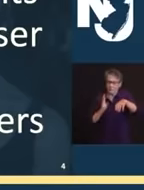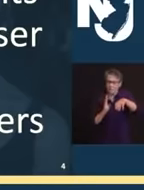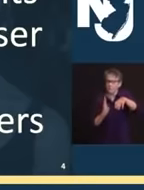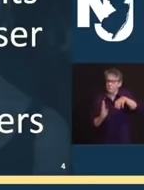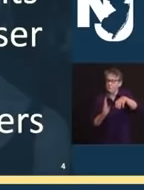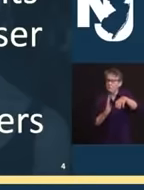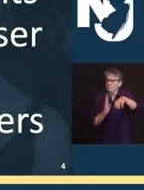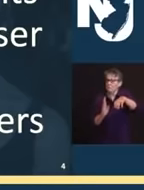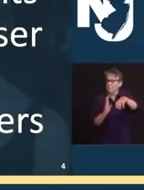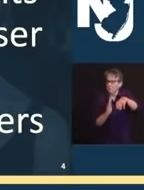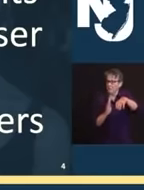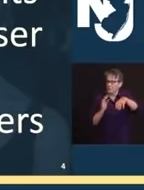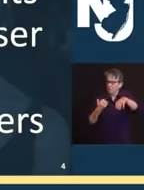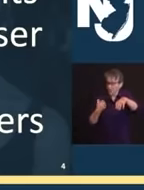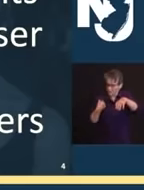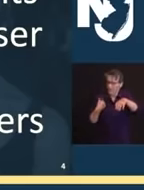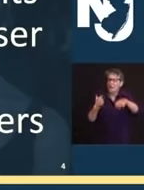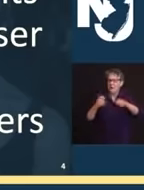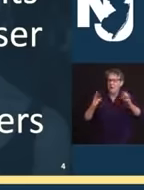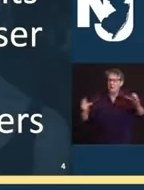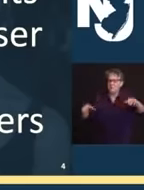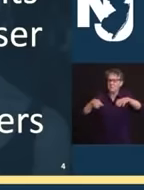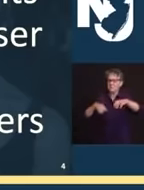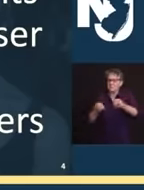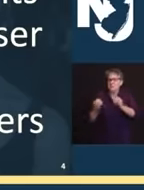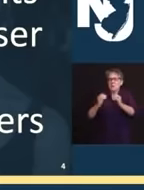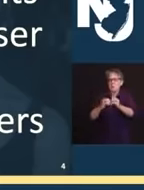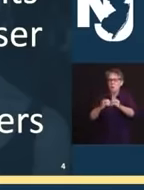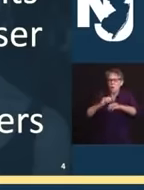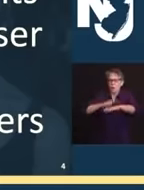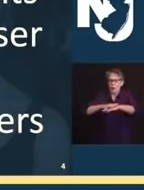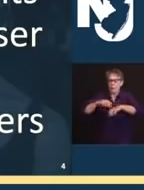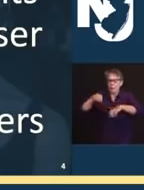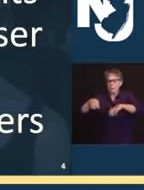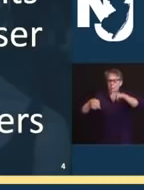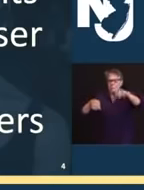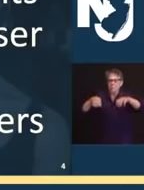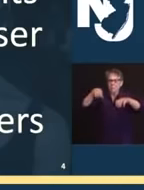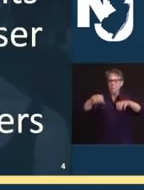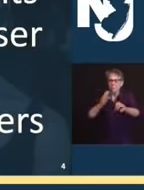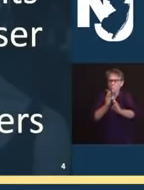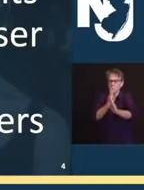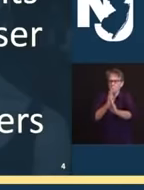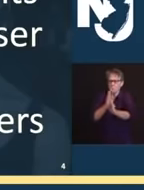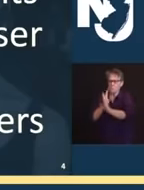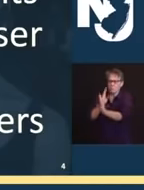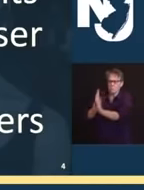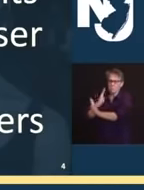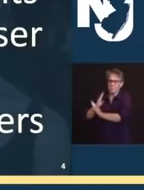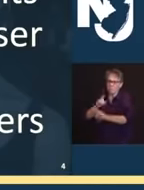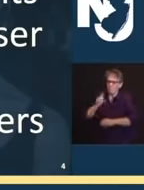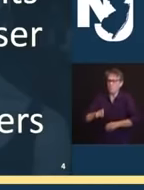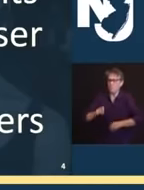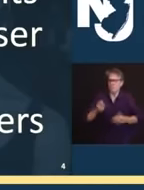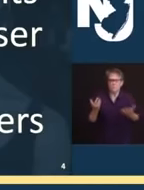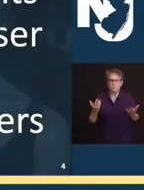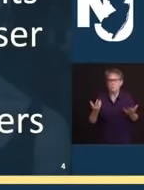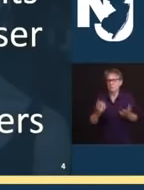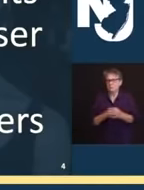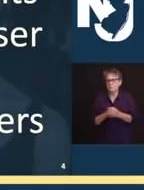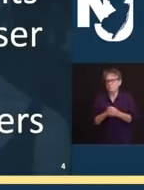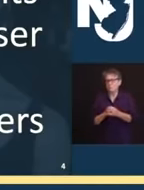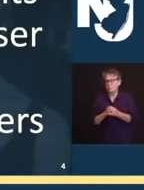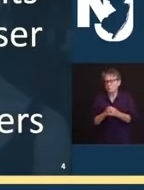will issue amended indoor guidance that addresses the requirements for those dividers. And we are also going to